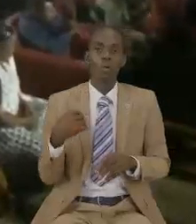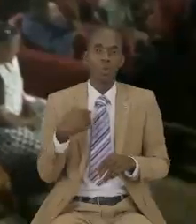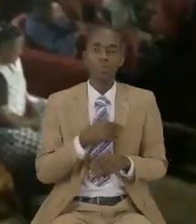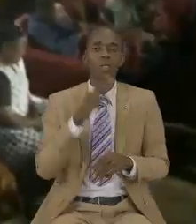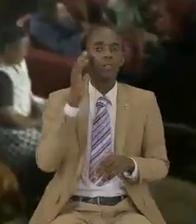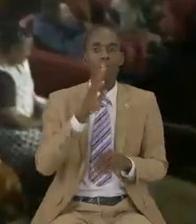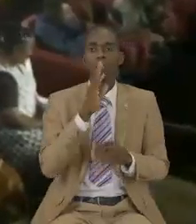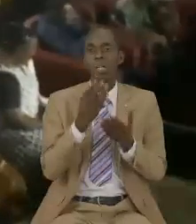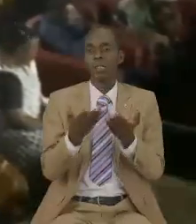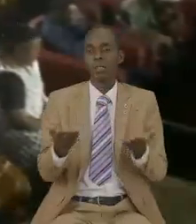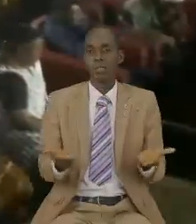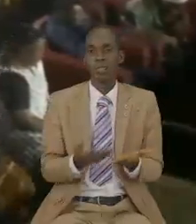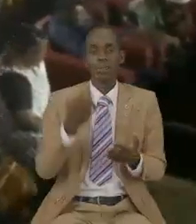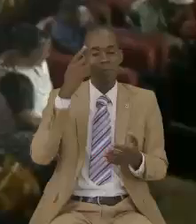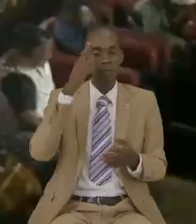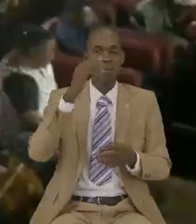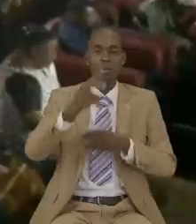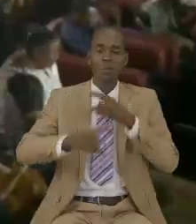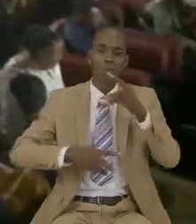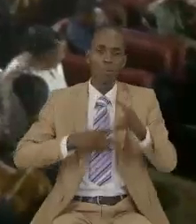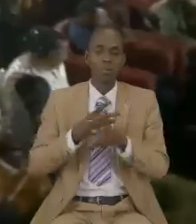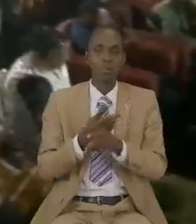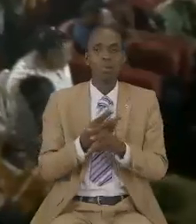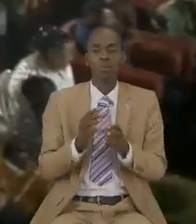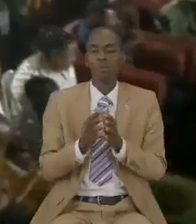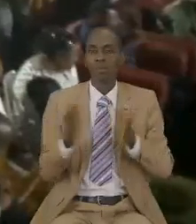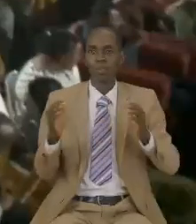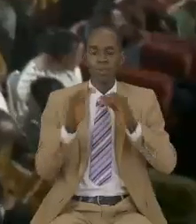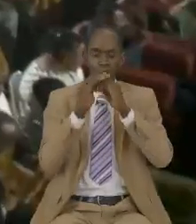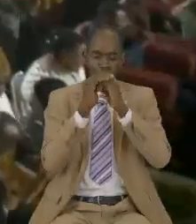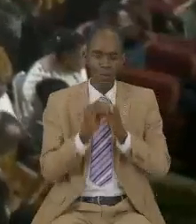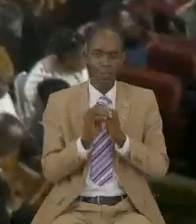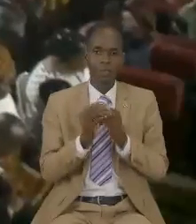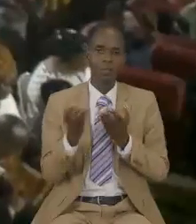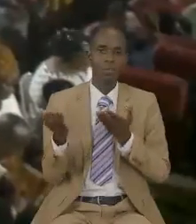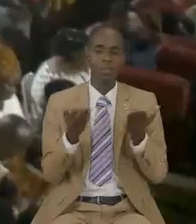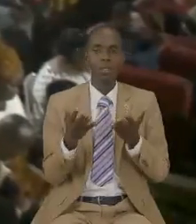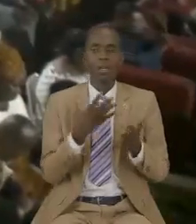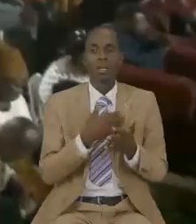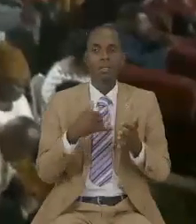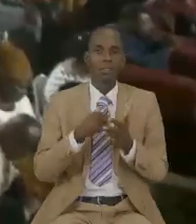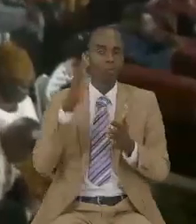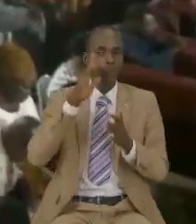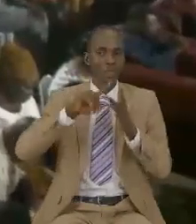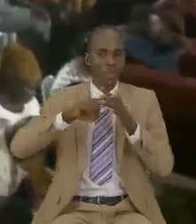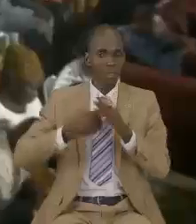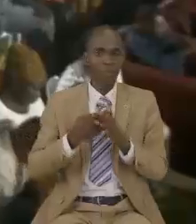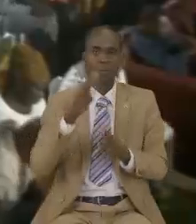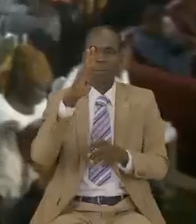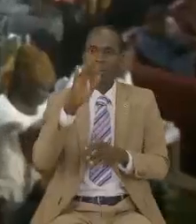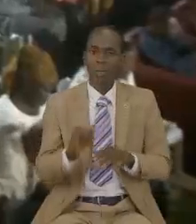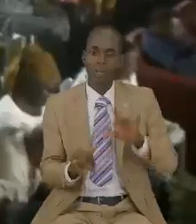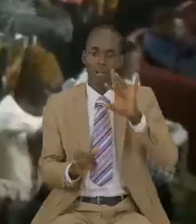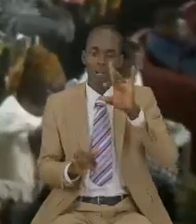the global worship service. And it will start at 8 a.m. 8